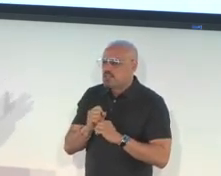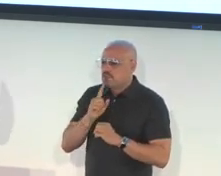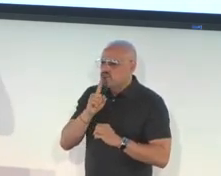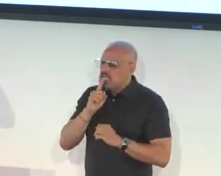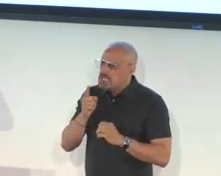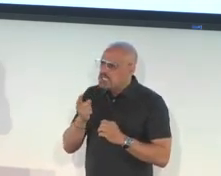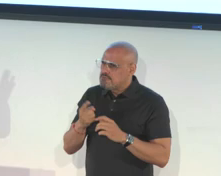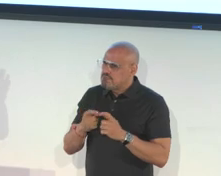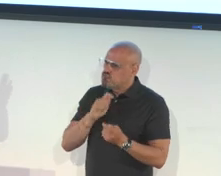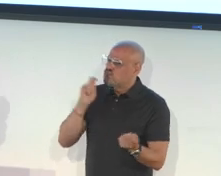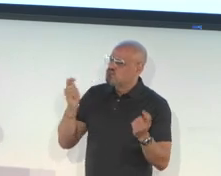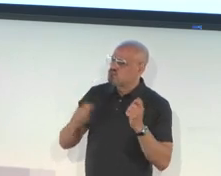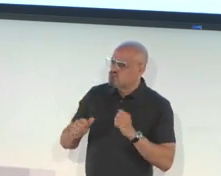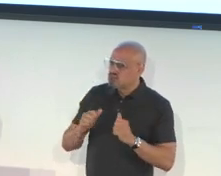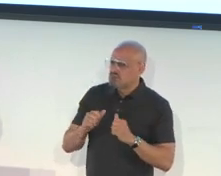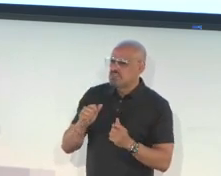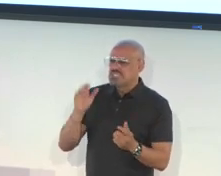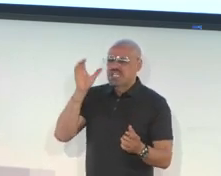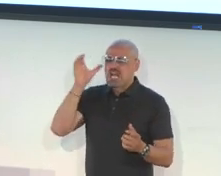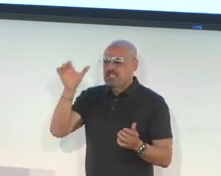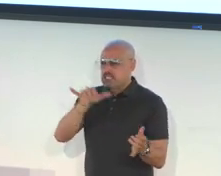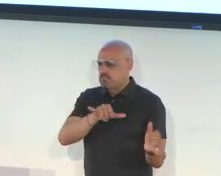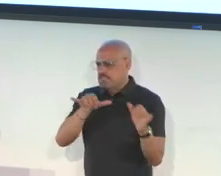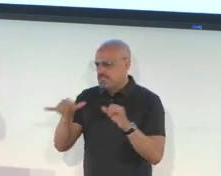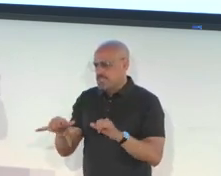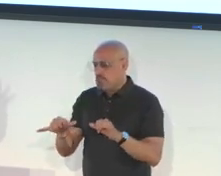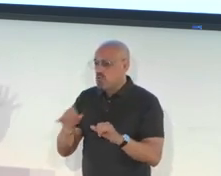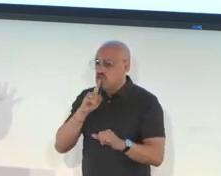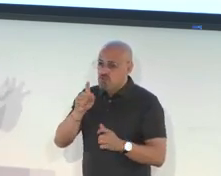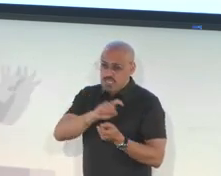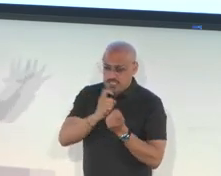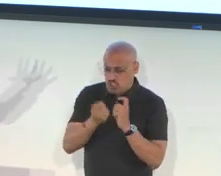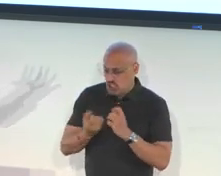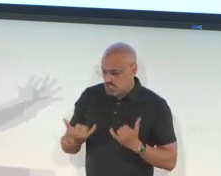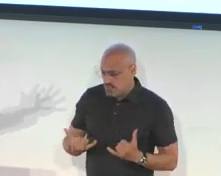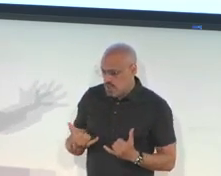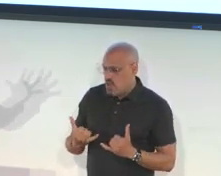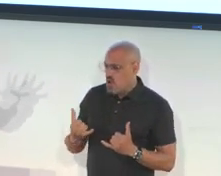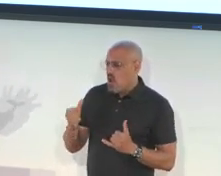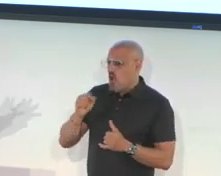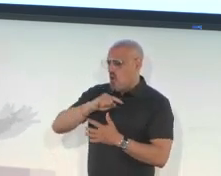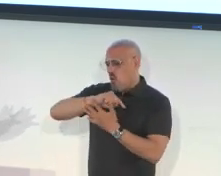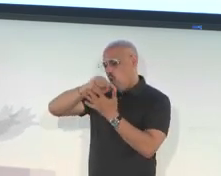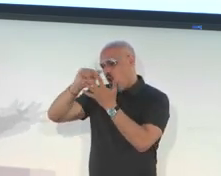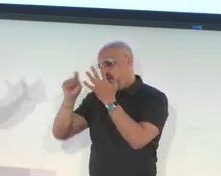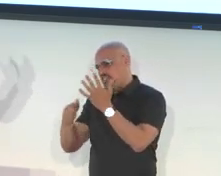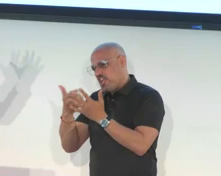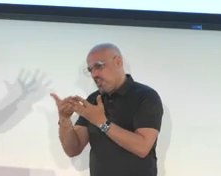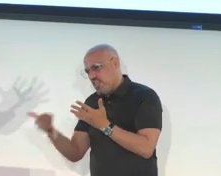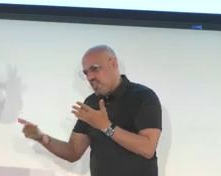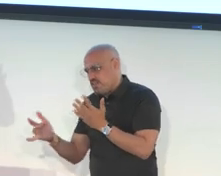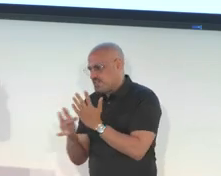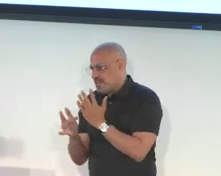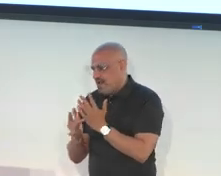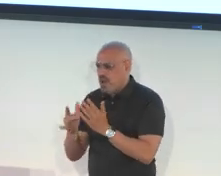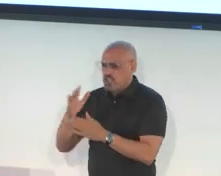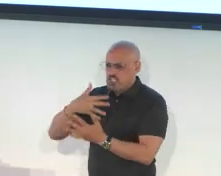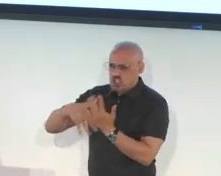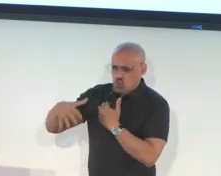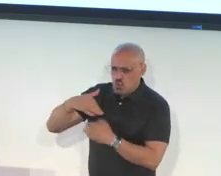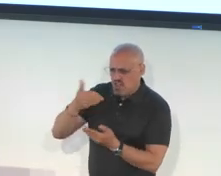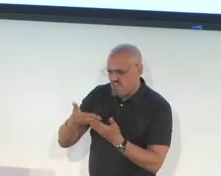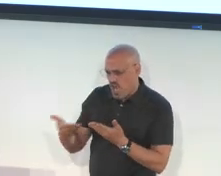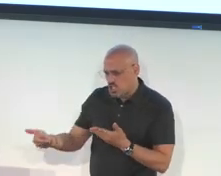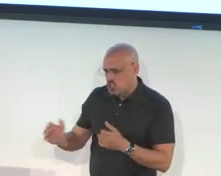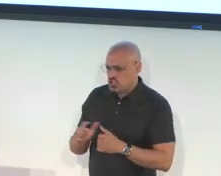relatively dramatically, the concept has stayed the same. But what's really changed now is all of the other factors, other technology and the socialization